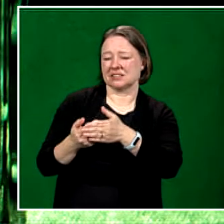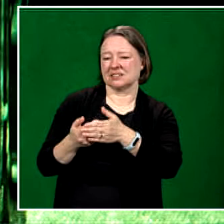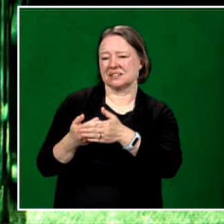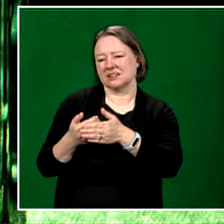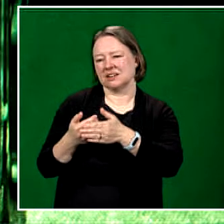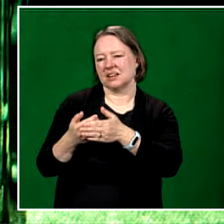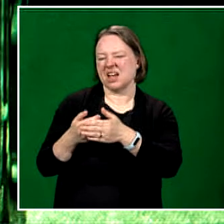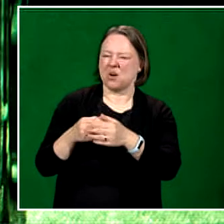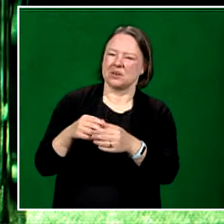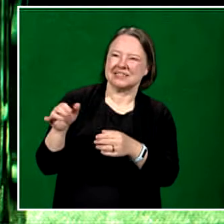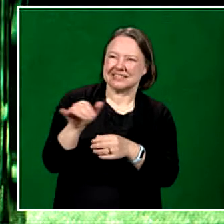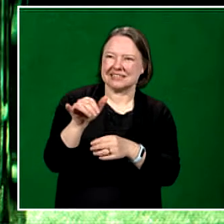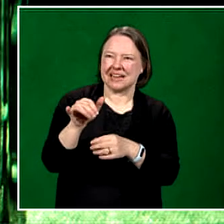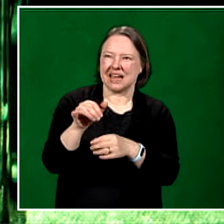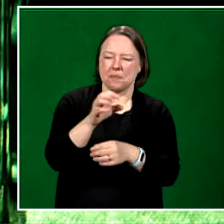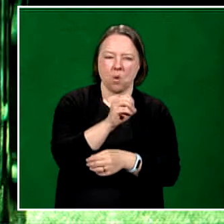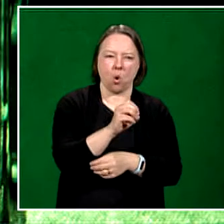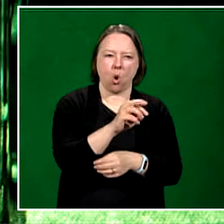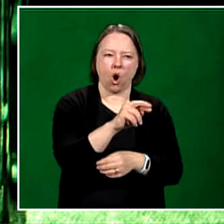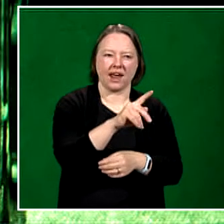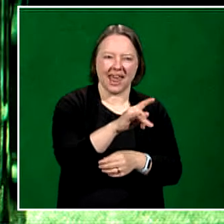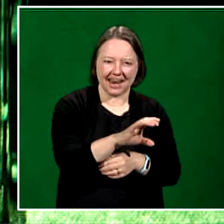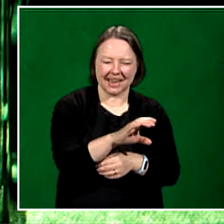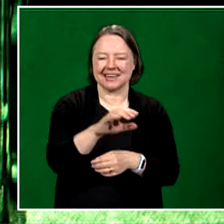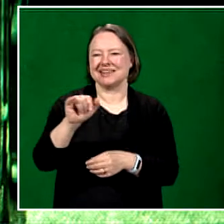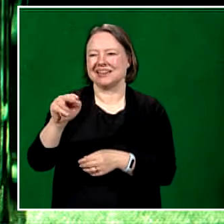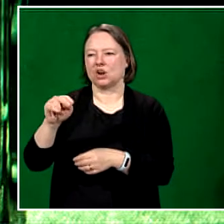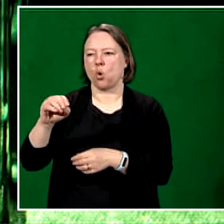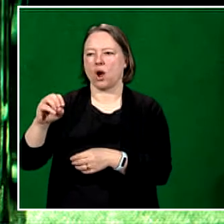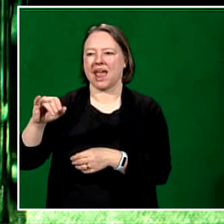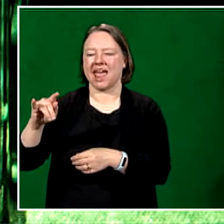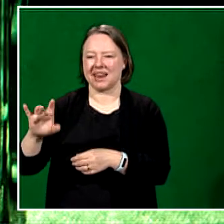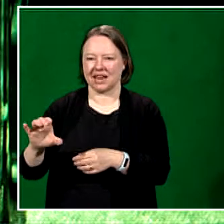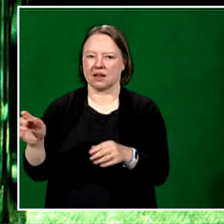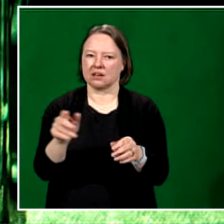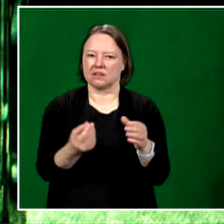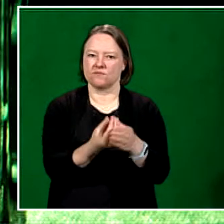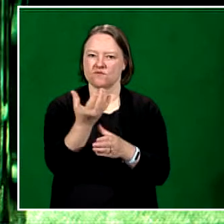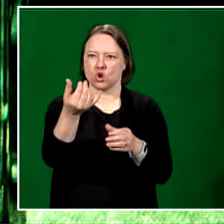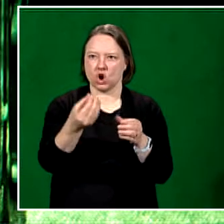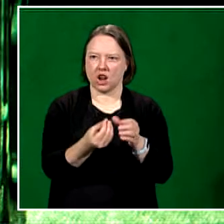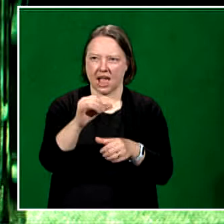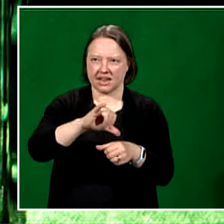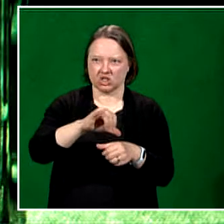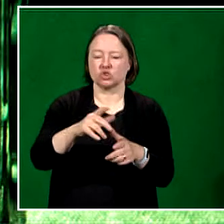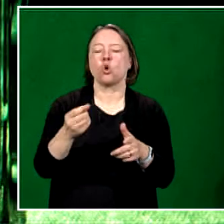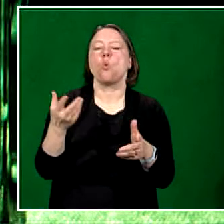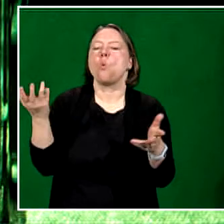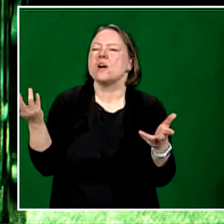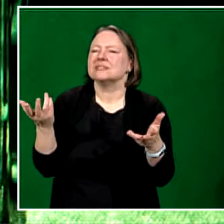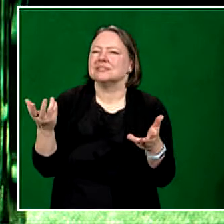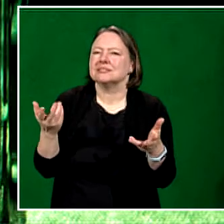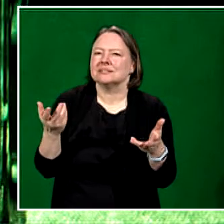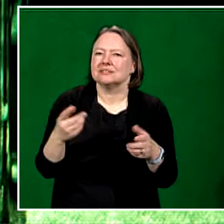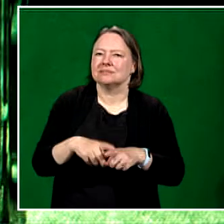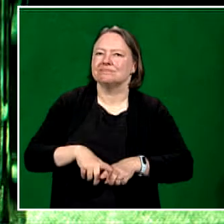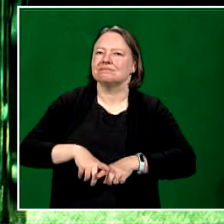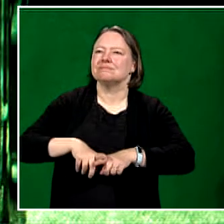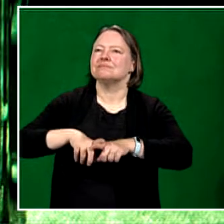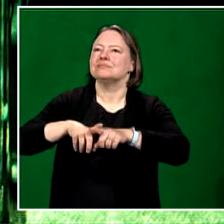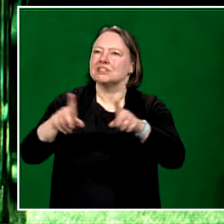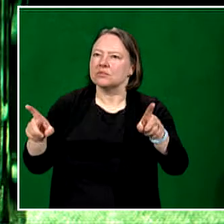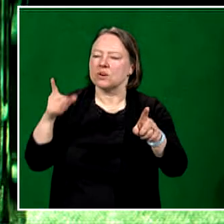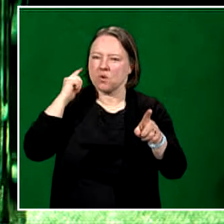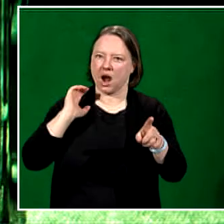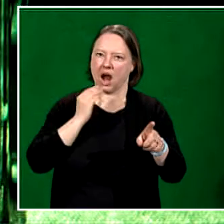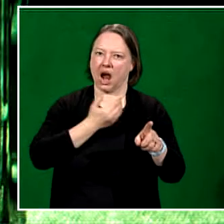the same for organic fertilizer and for inorganic fertilizer. So what is different for our